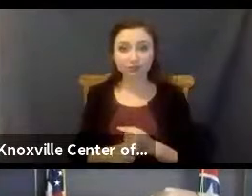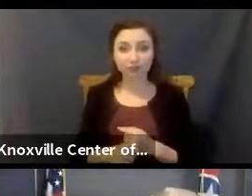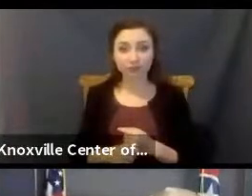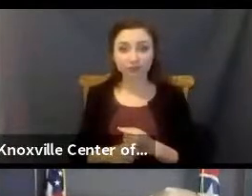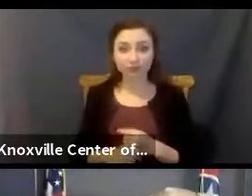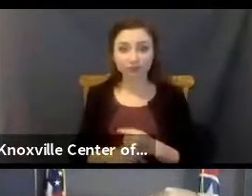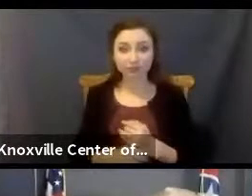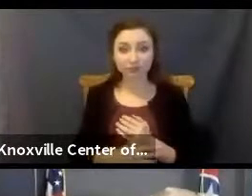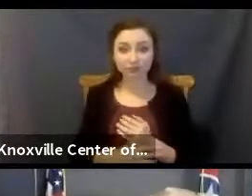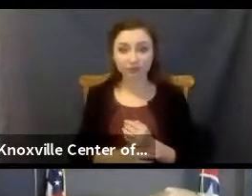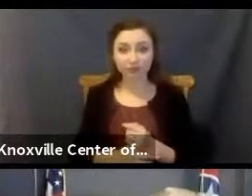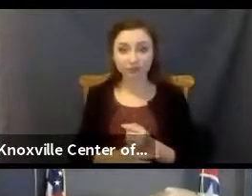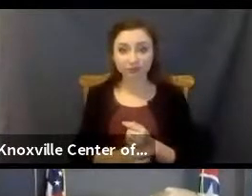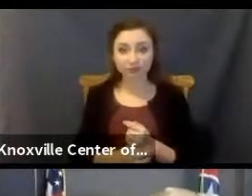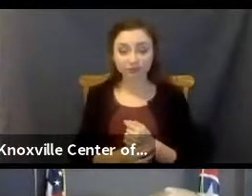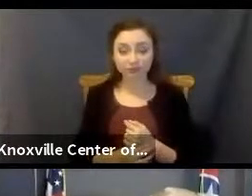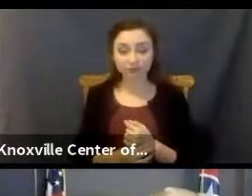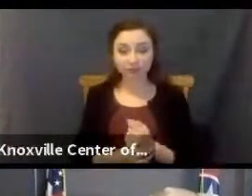Any second to that?